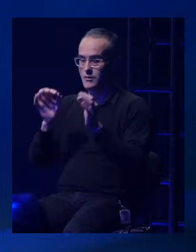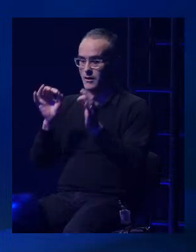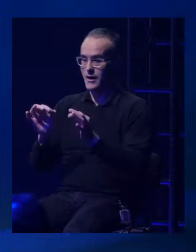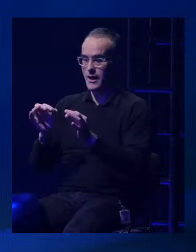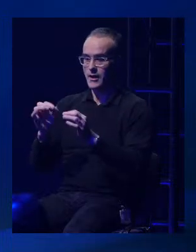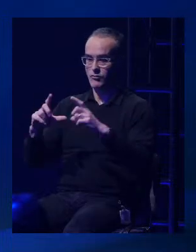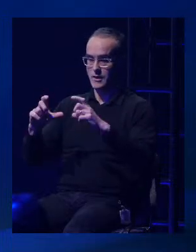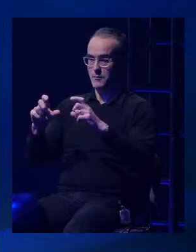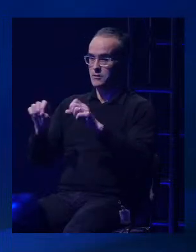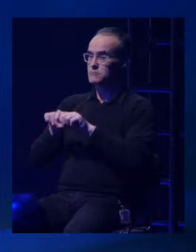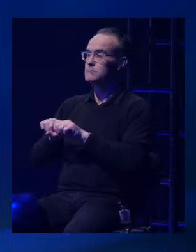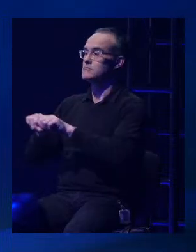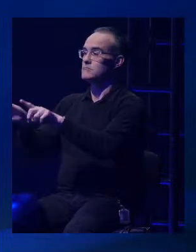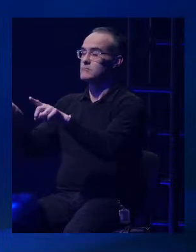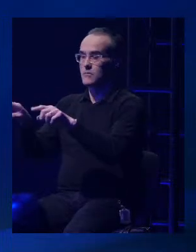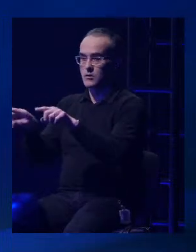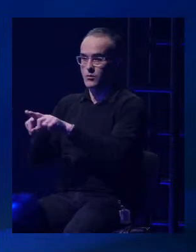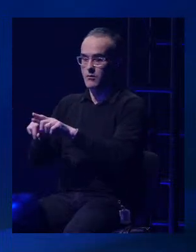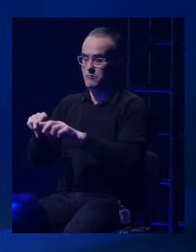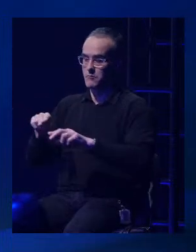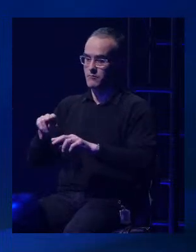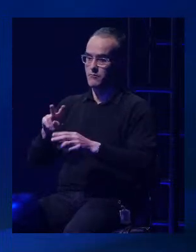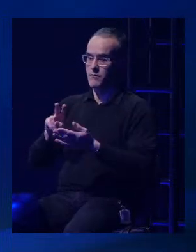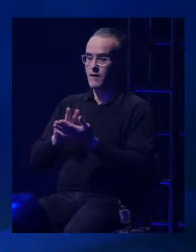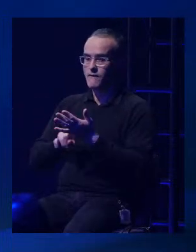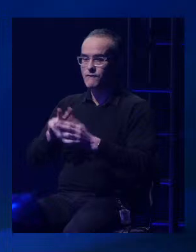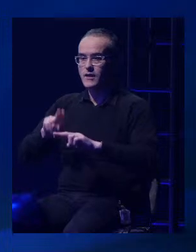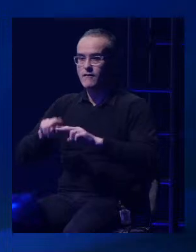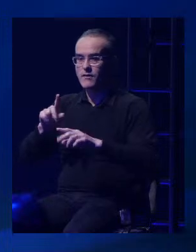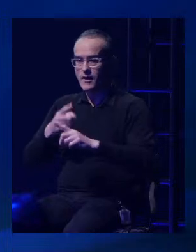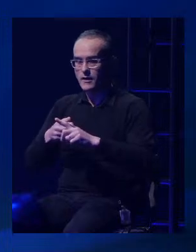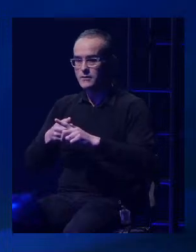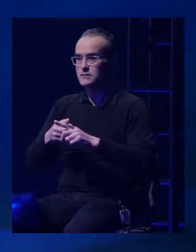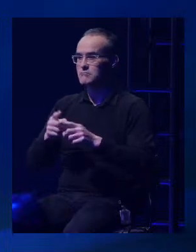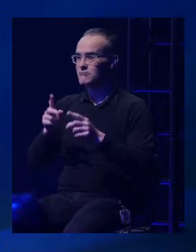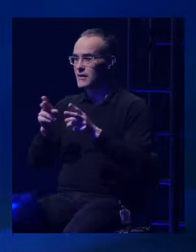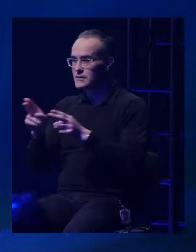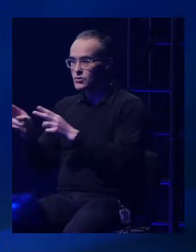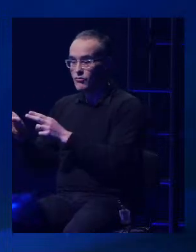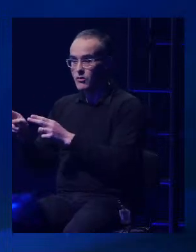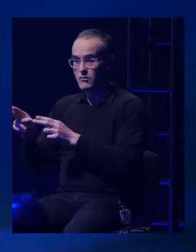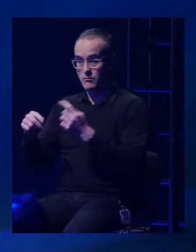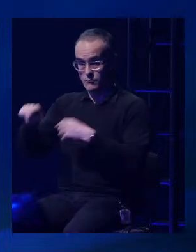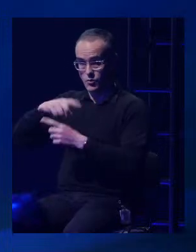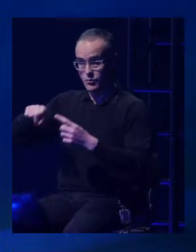Again, as we talked about before, VFX pipelines, editorial, everybody needs to know exactly what you're working with.